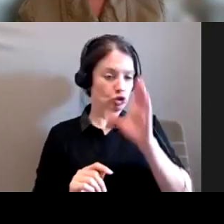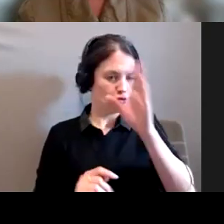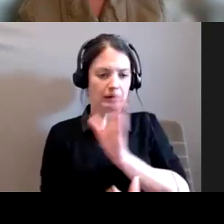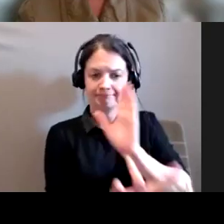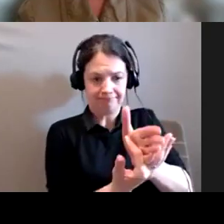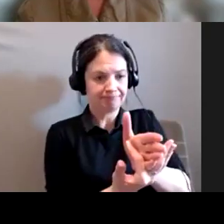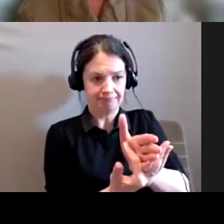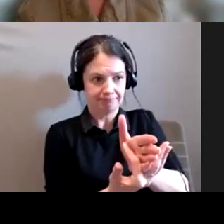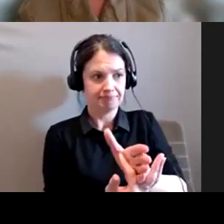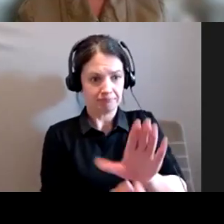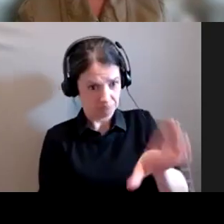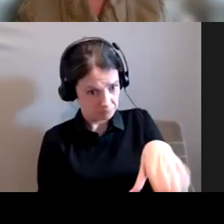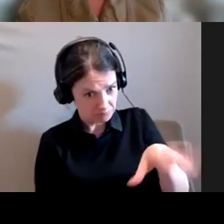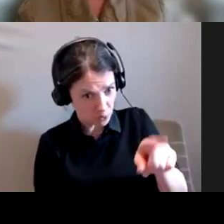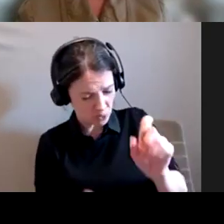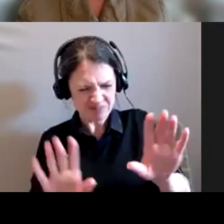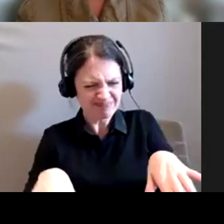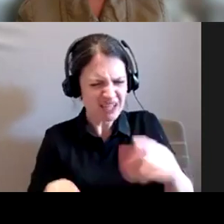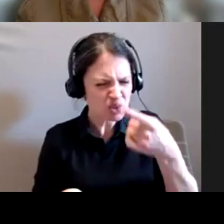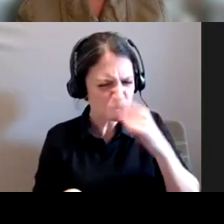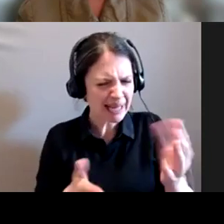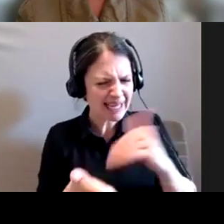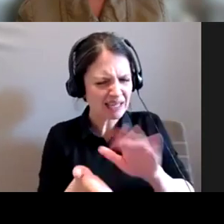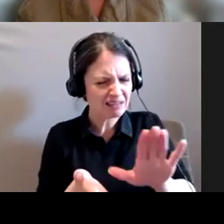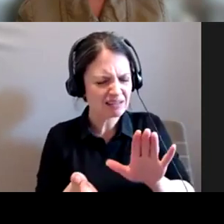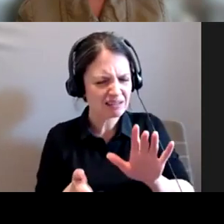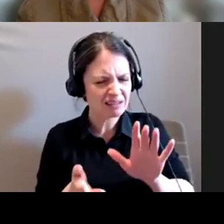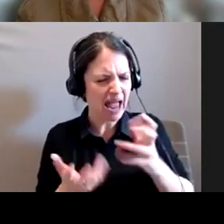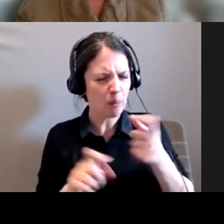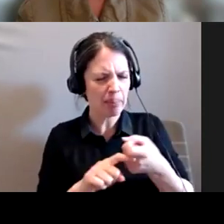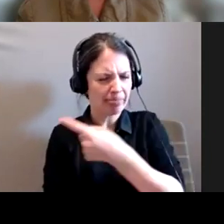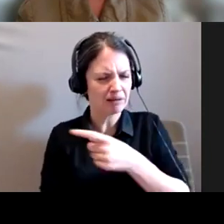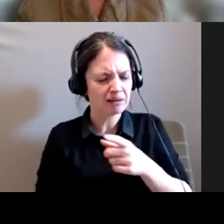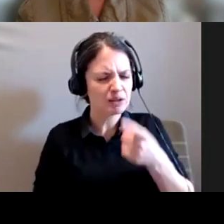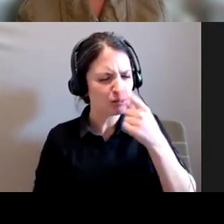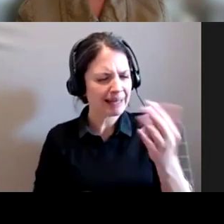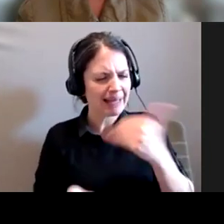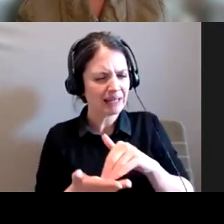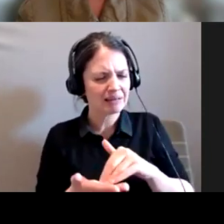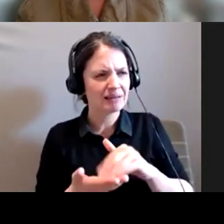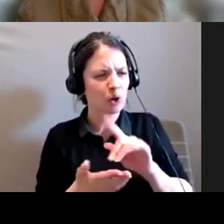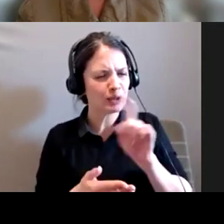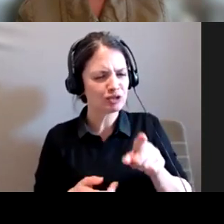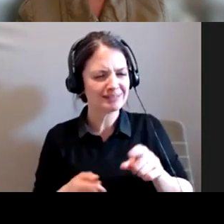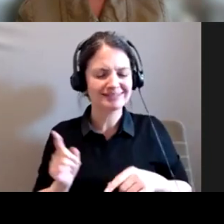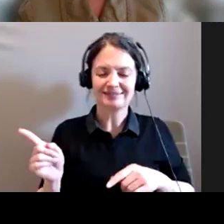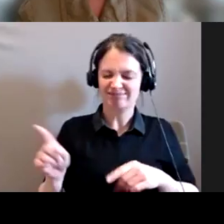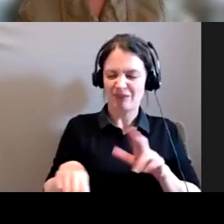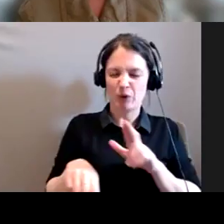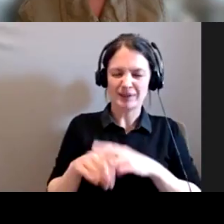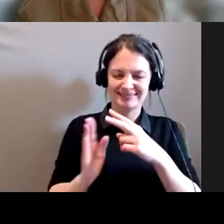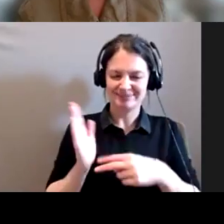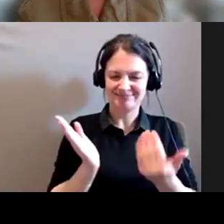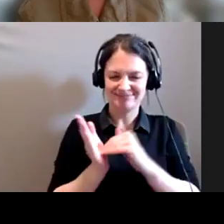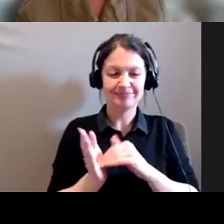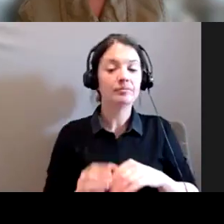intervention is what we want. Can you just repeat the question for me, Benedict? I don't want to go off on a tangent and not get it. Of course. The question